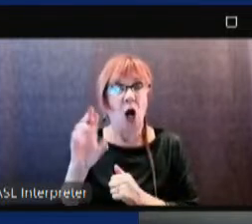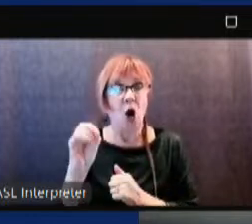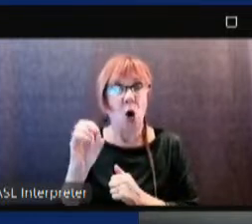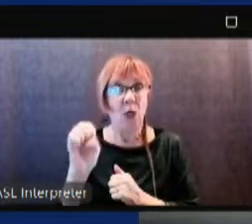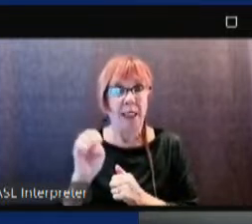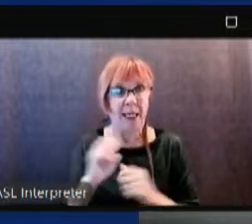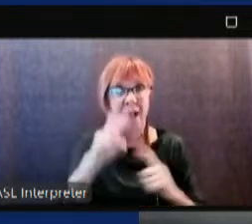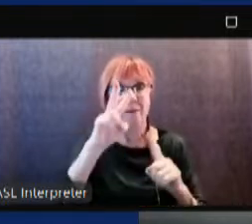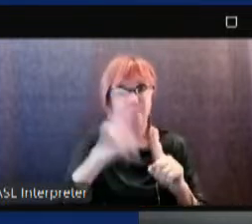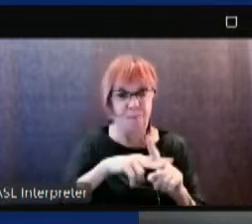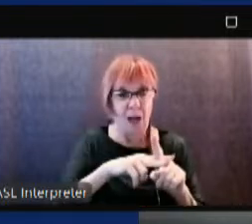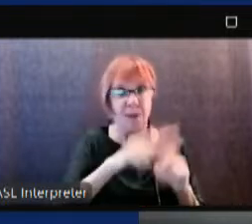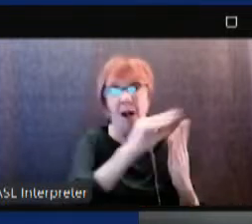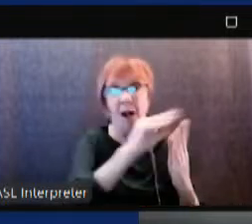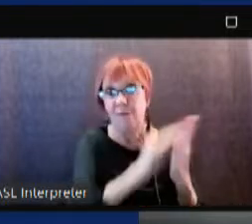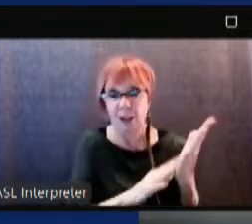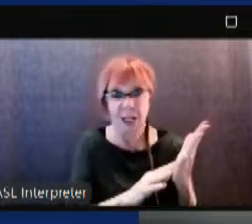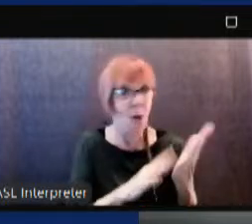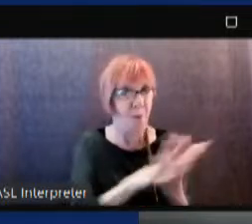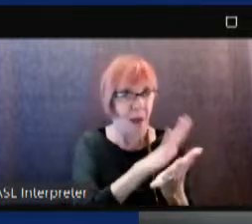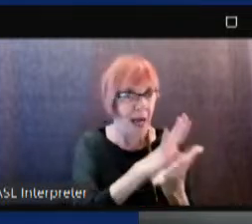it paper or